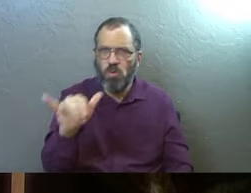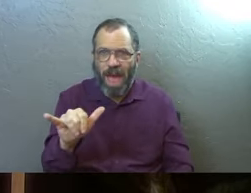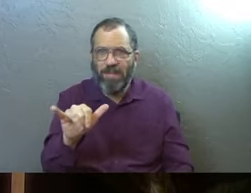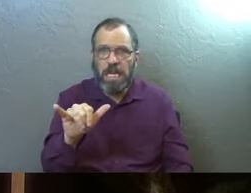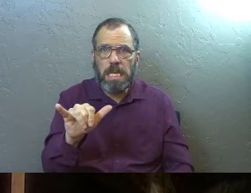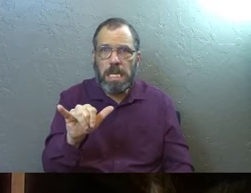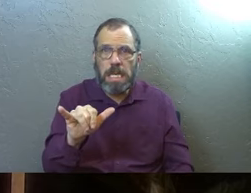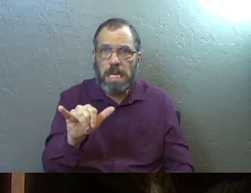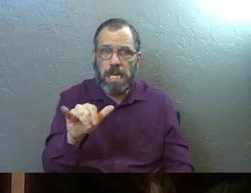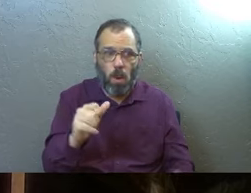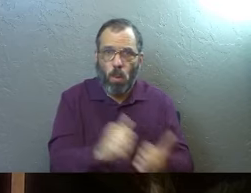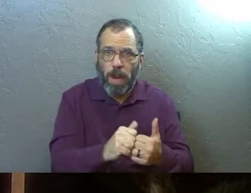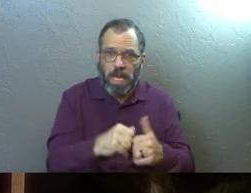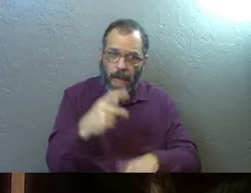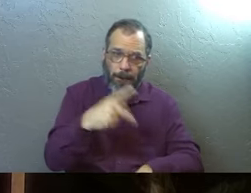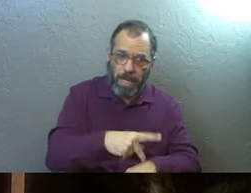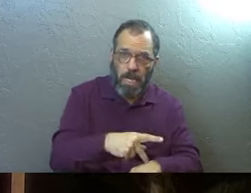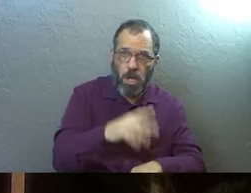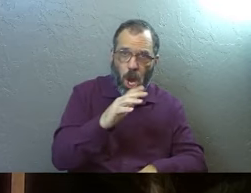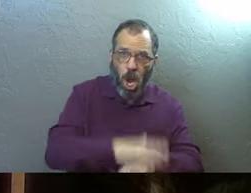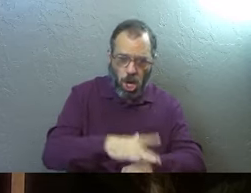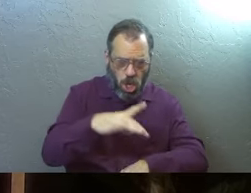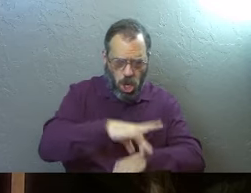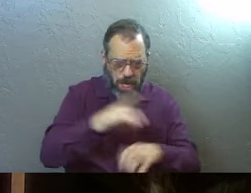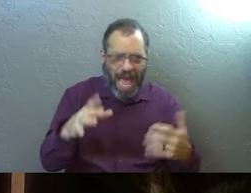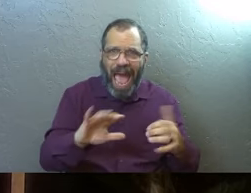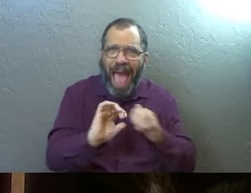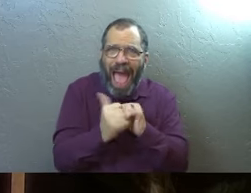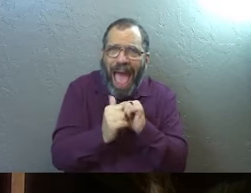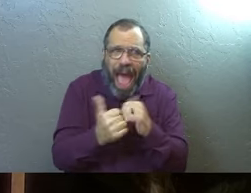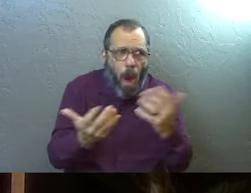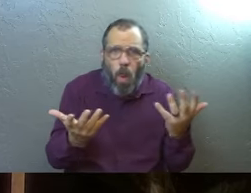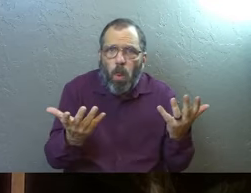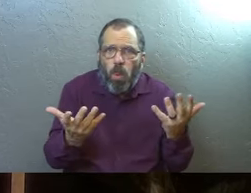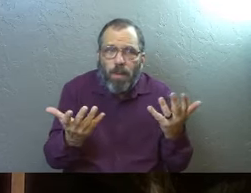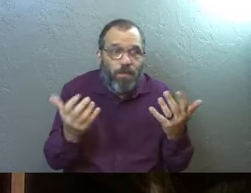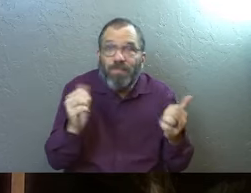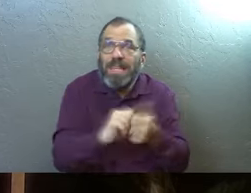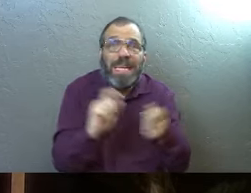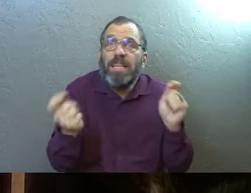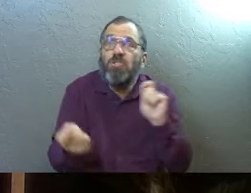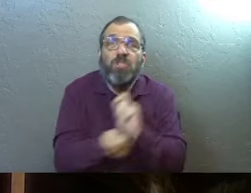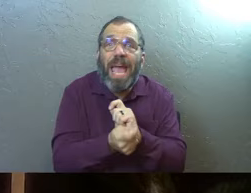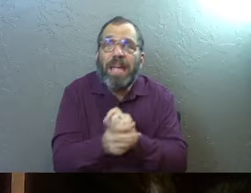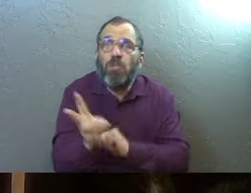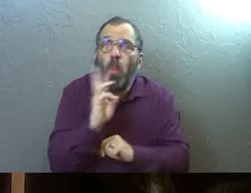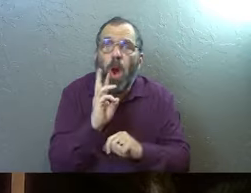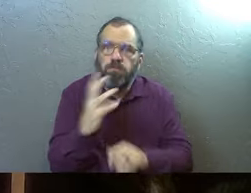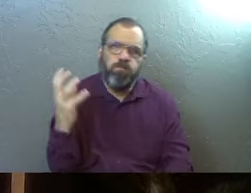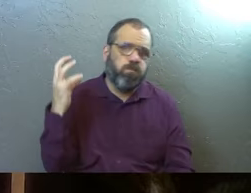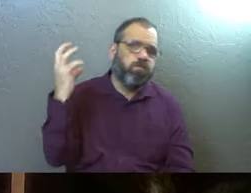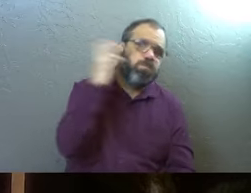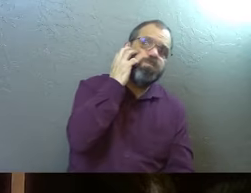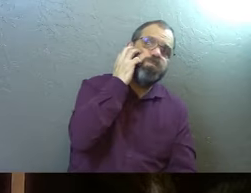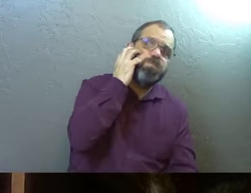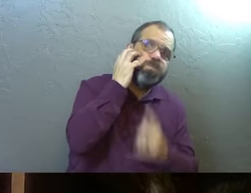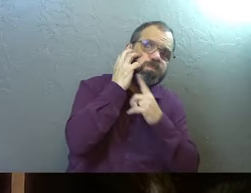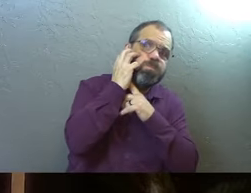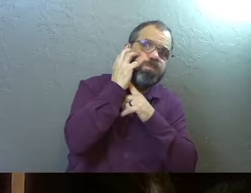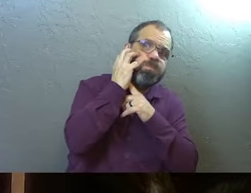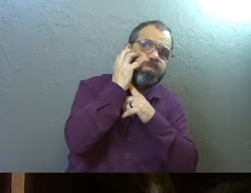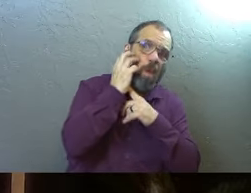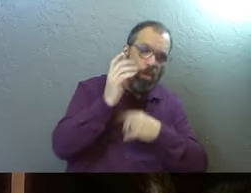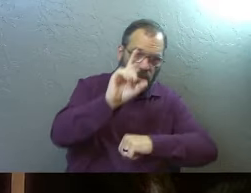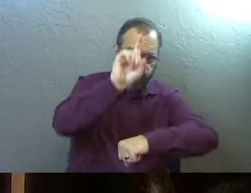Peter's feet relative to planet Earth? Like, how did he do that? Did he change the density of the water underneath his feet so